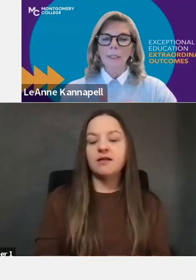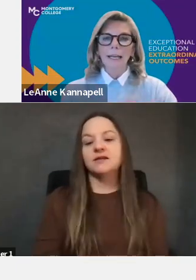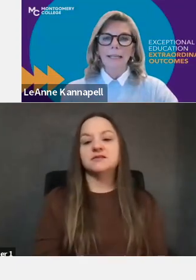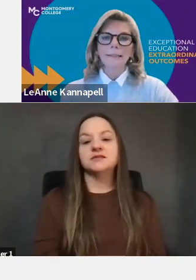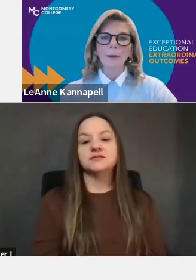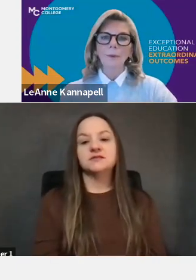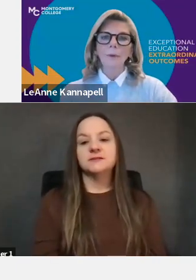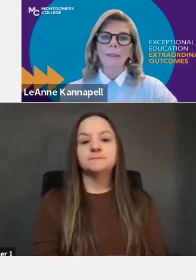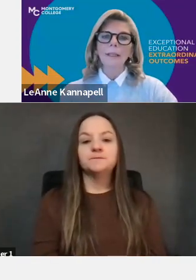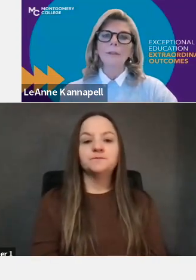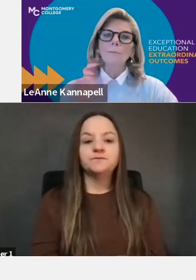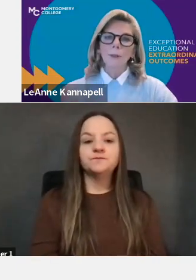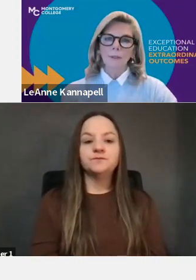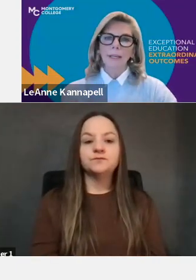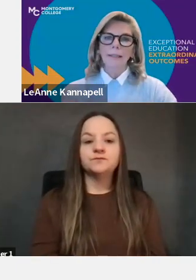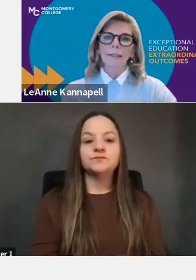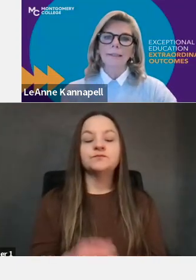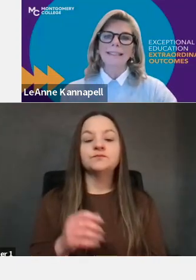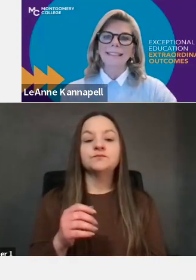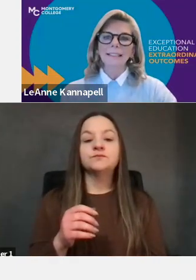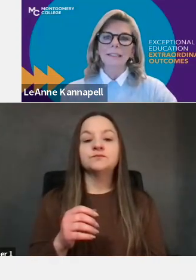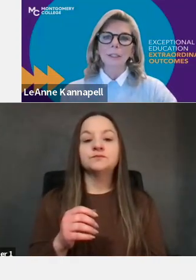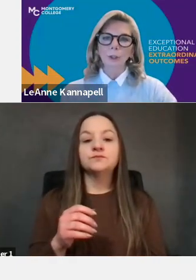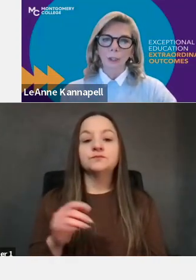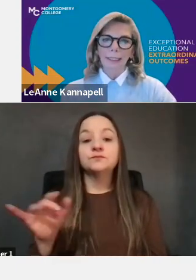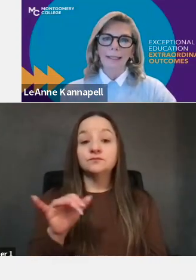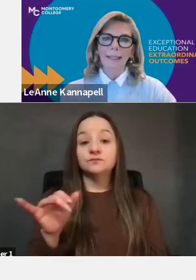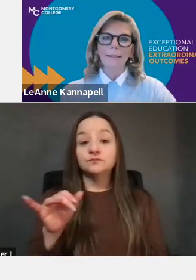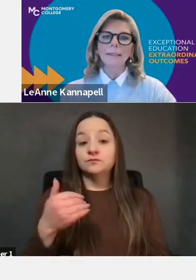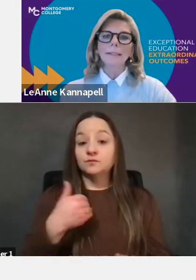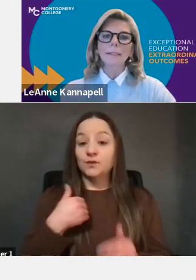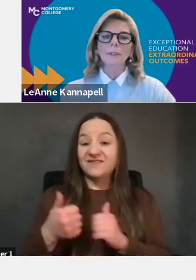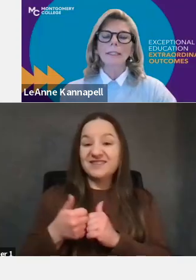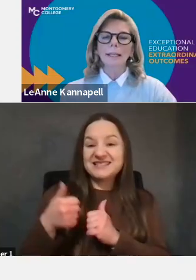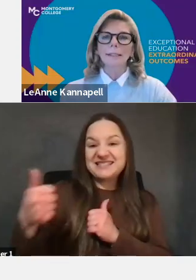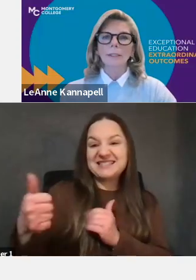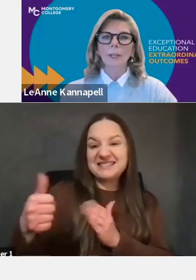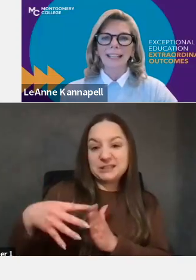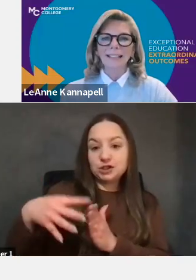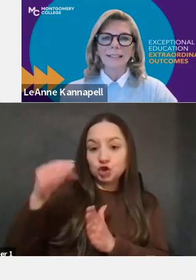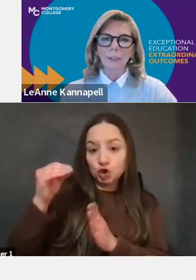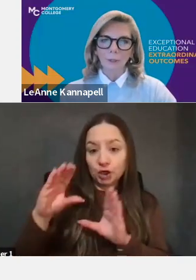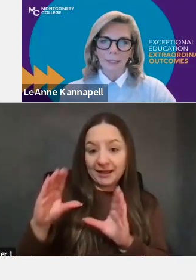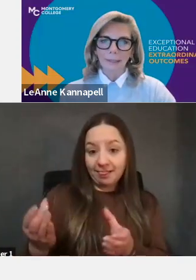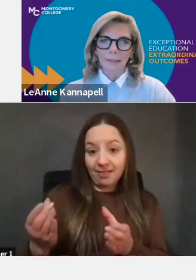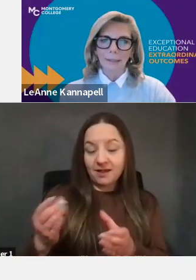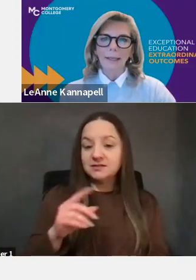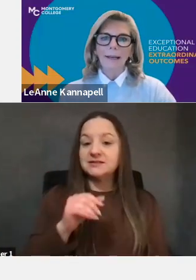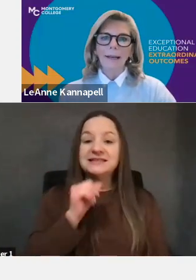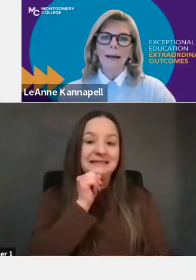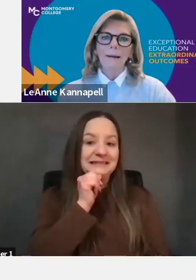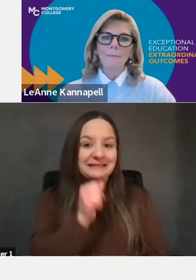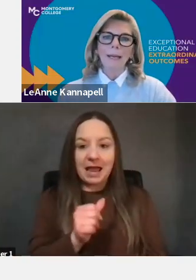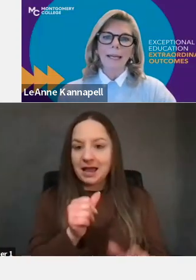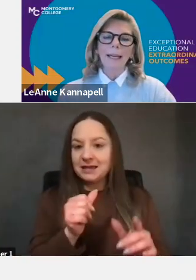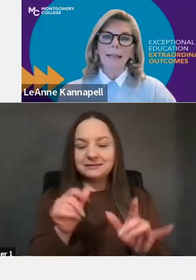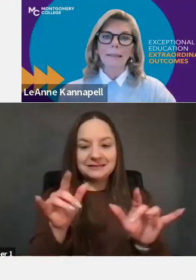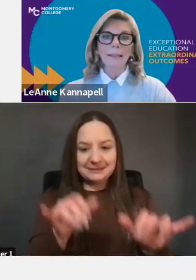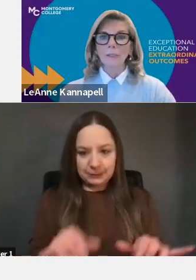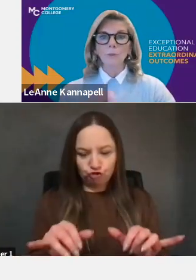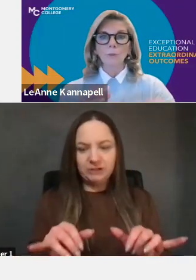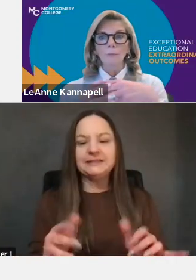or in the class. So the other part of that is distance learning, and distance learning classes are asynchronous.